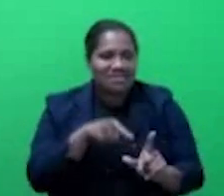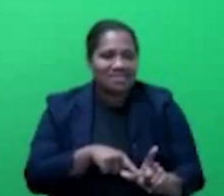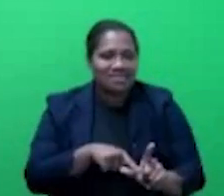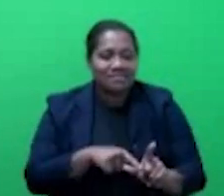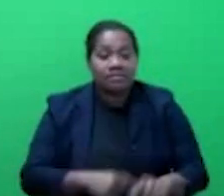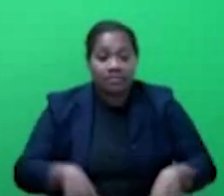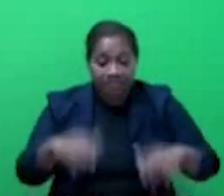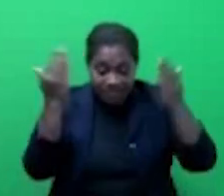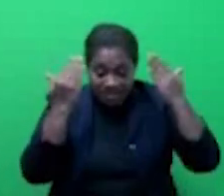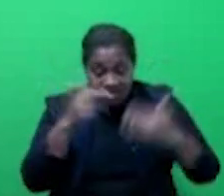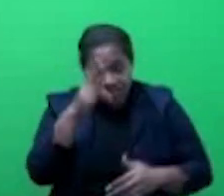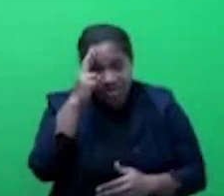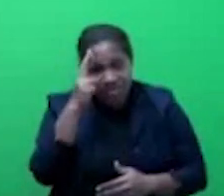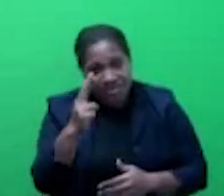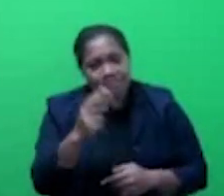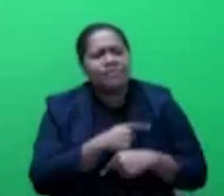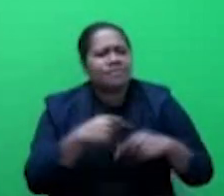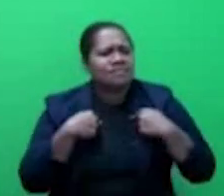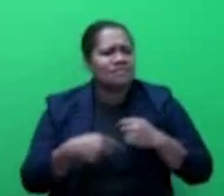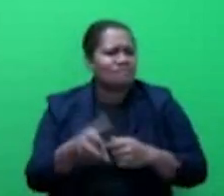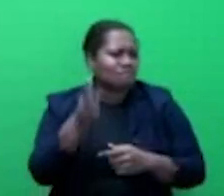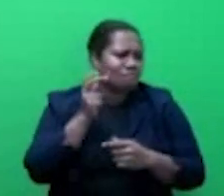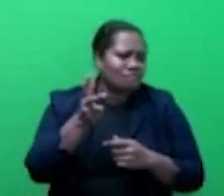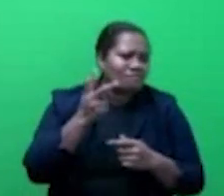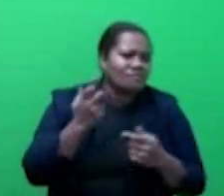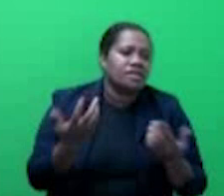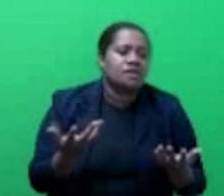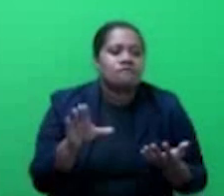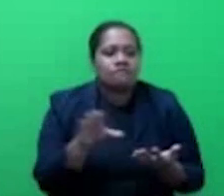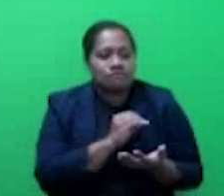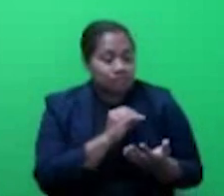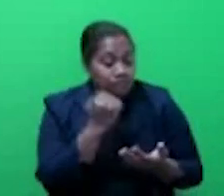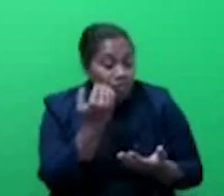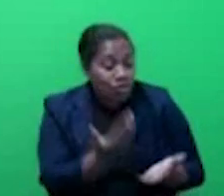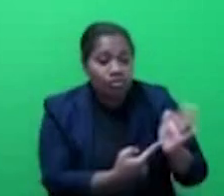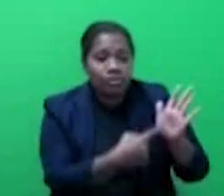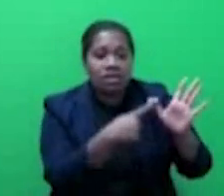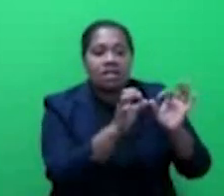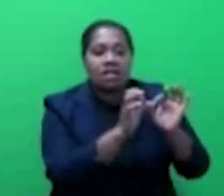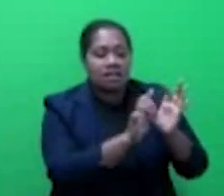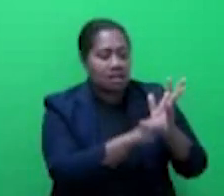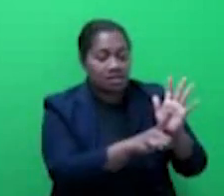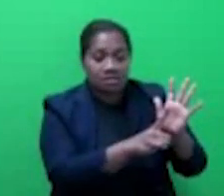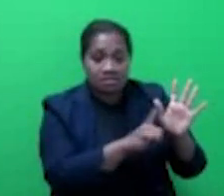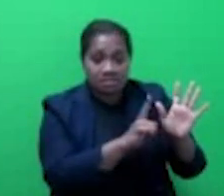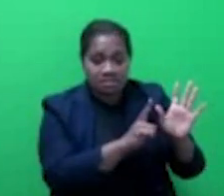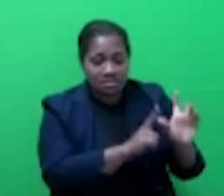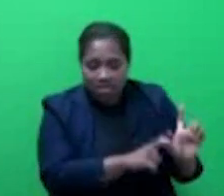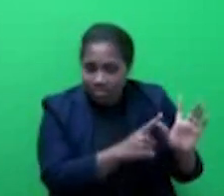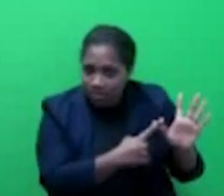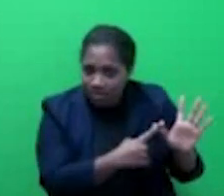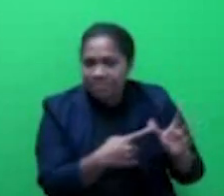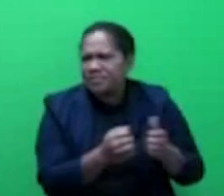sir, we have heard from Honorable Tumbuya many times, as well as from